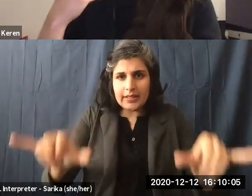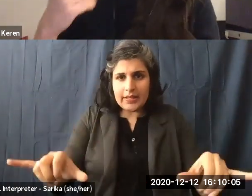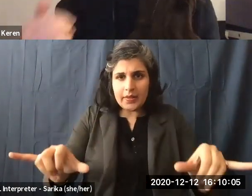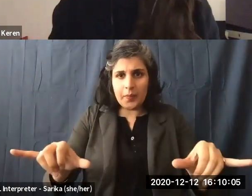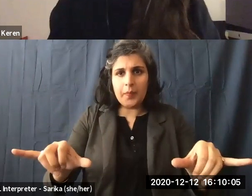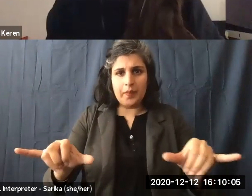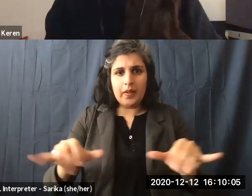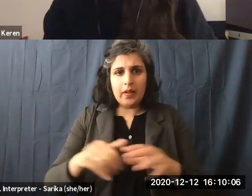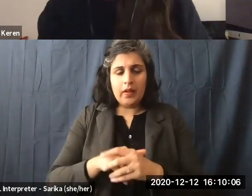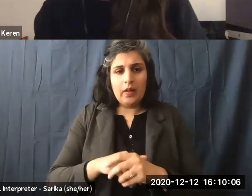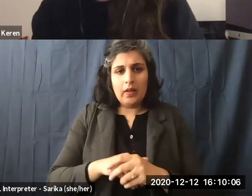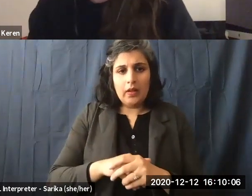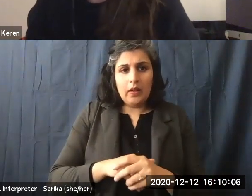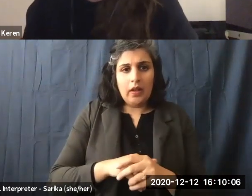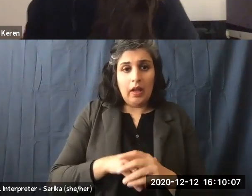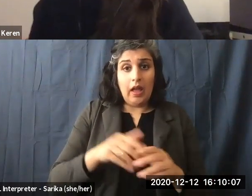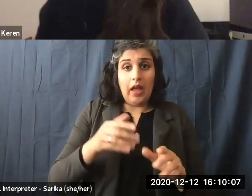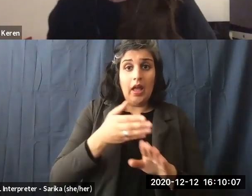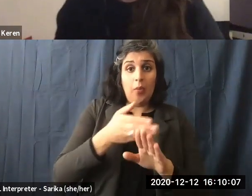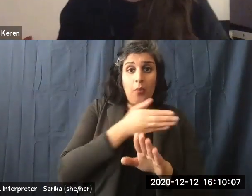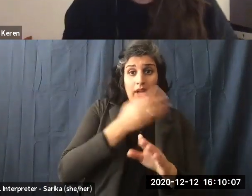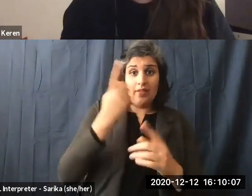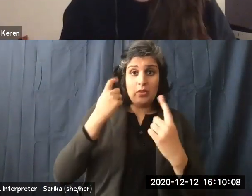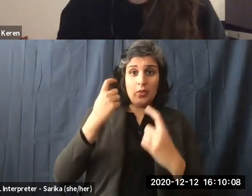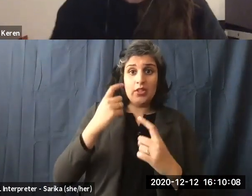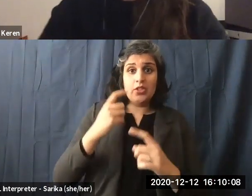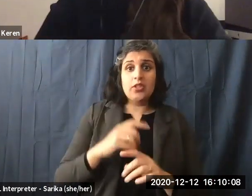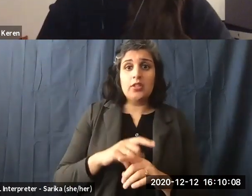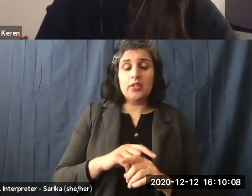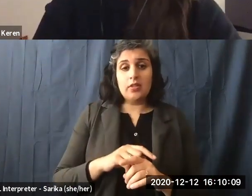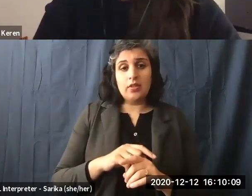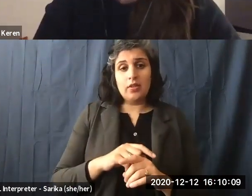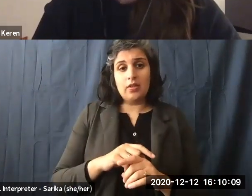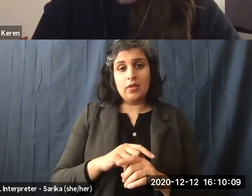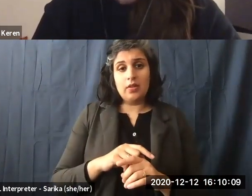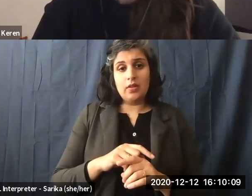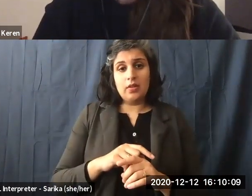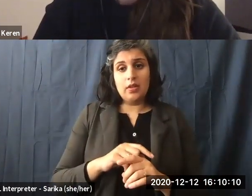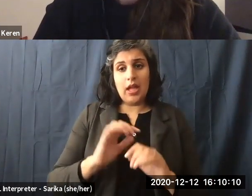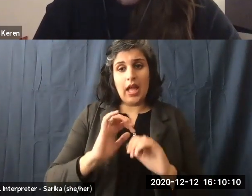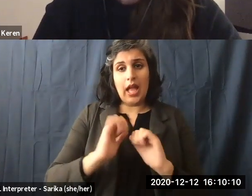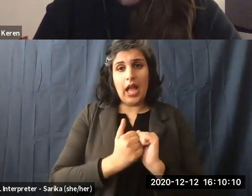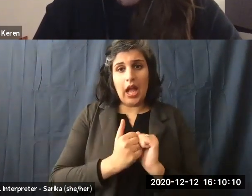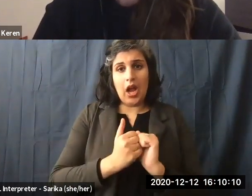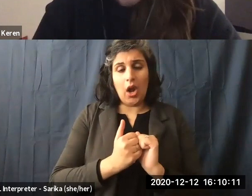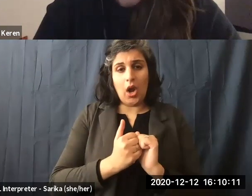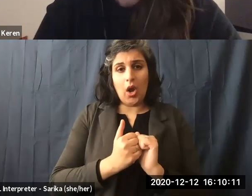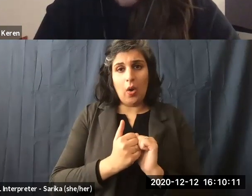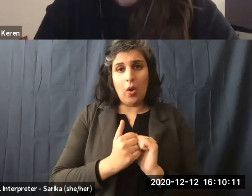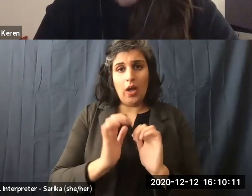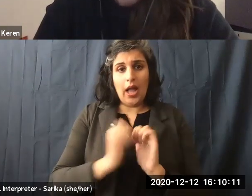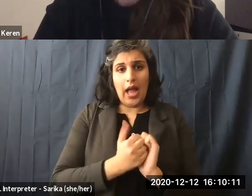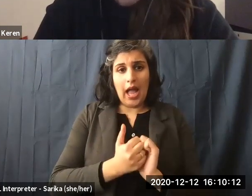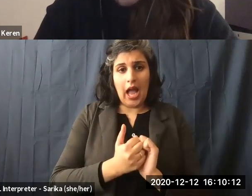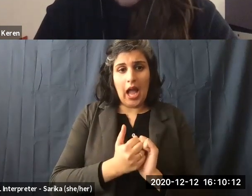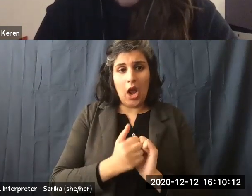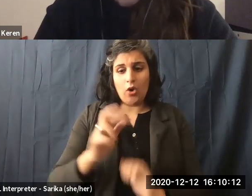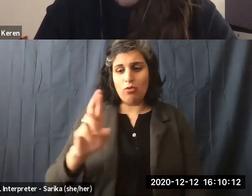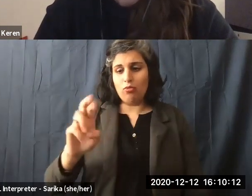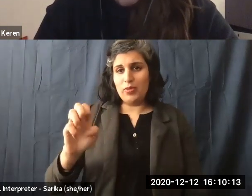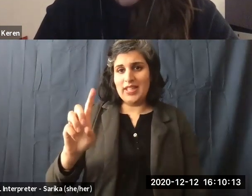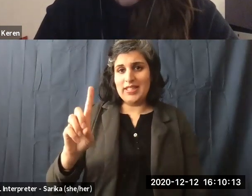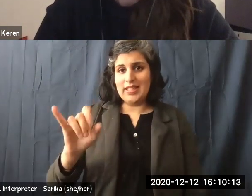go back to, to the previous question about how, how like something, how redistribution of